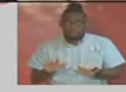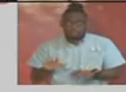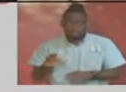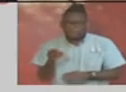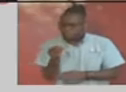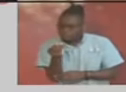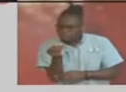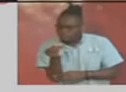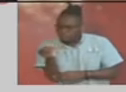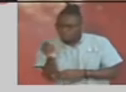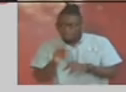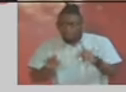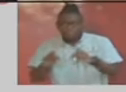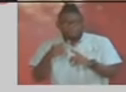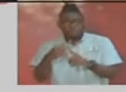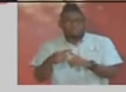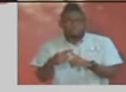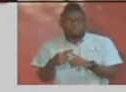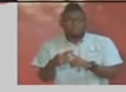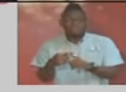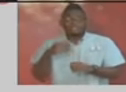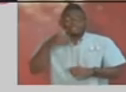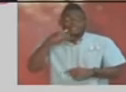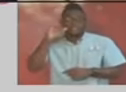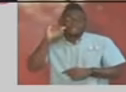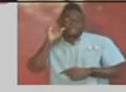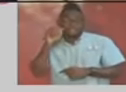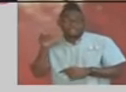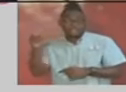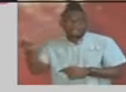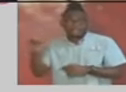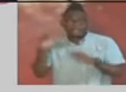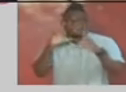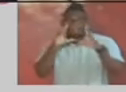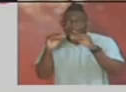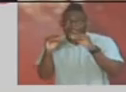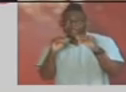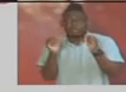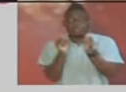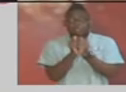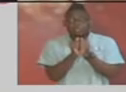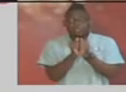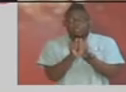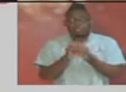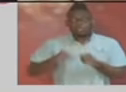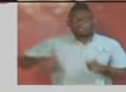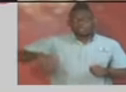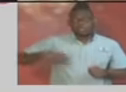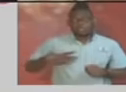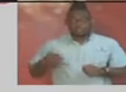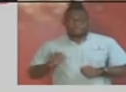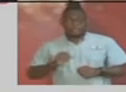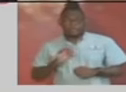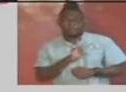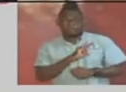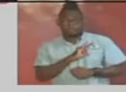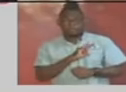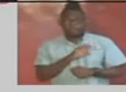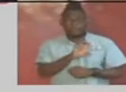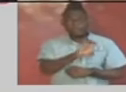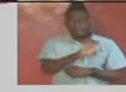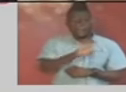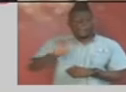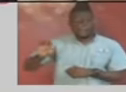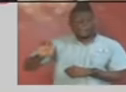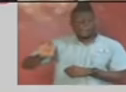us. Even yesterday, I would have had a meeting with the chiefs of staff, and from the eastern region, they have noted the SARI cases, which is severe